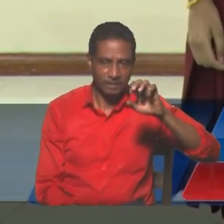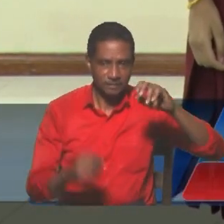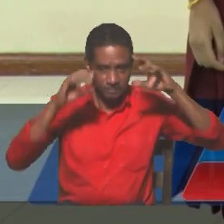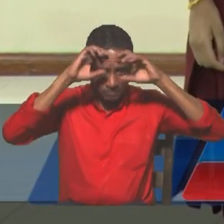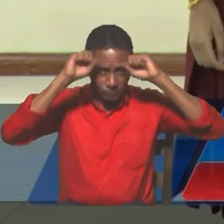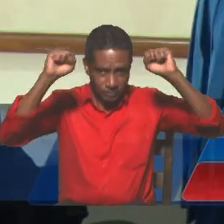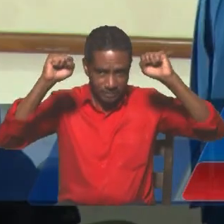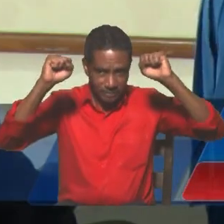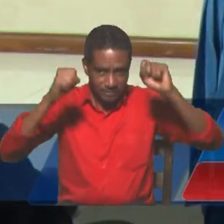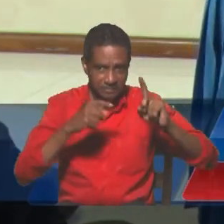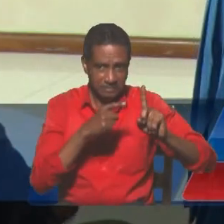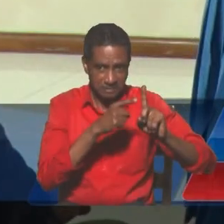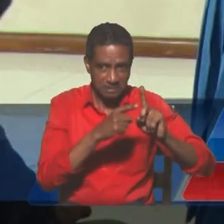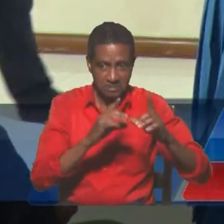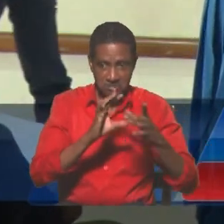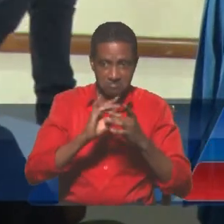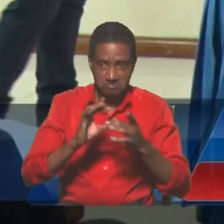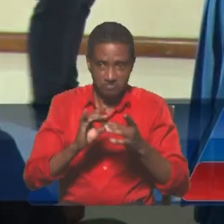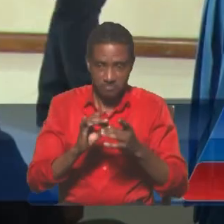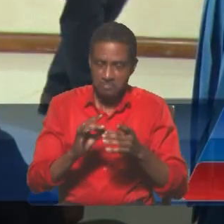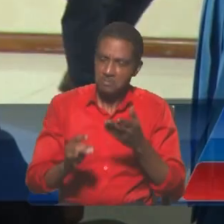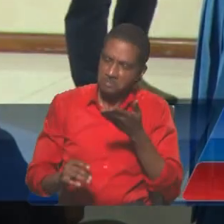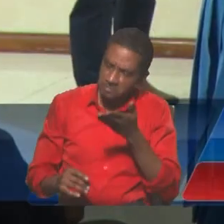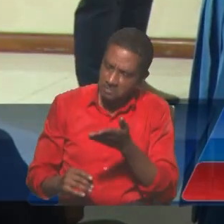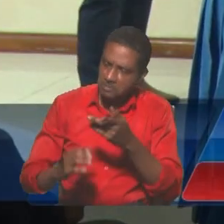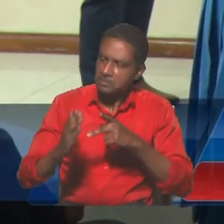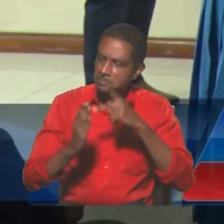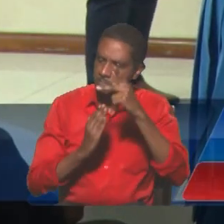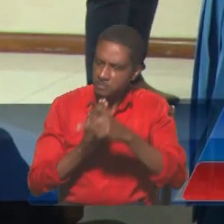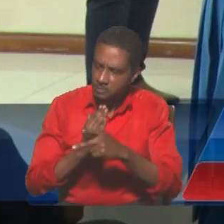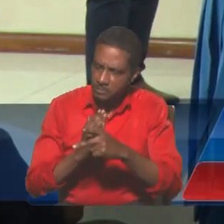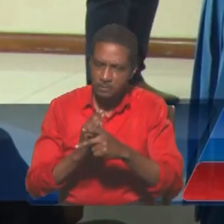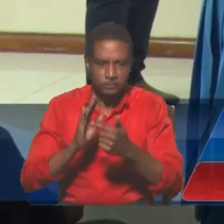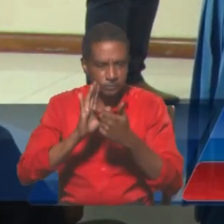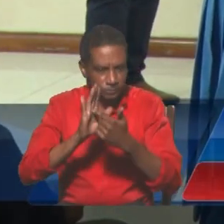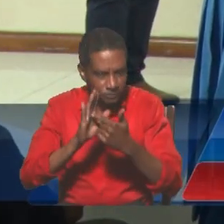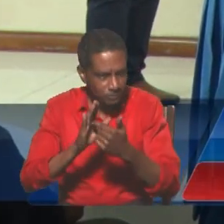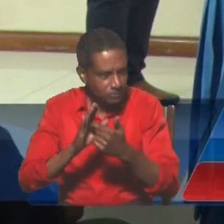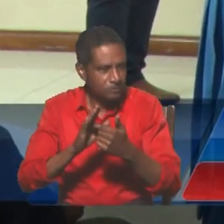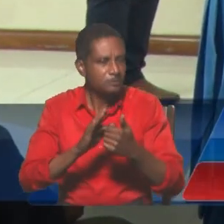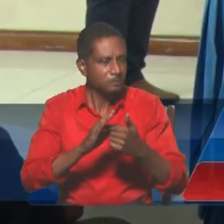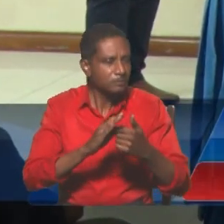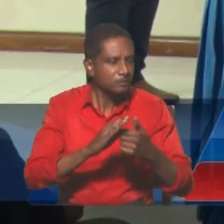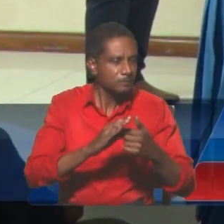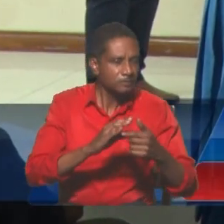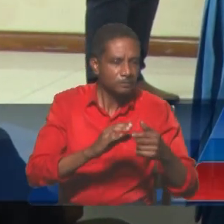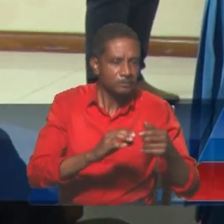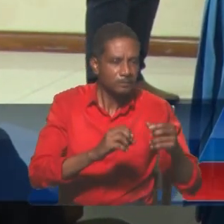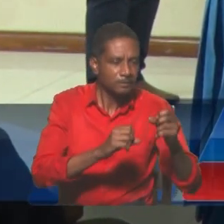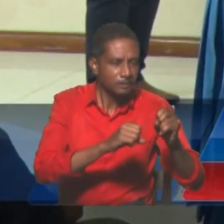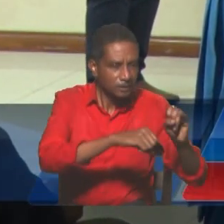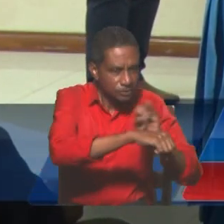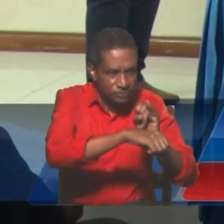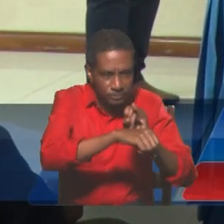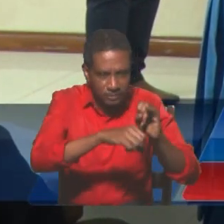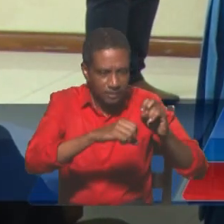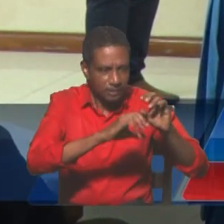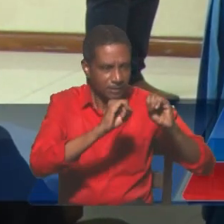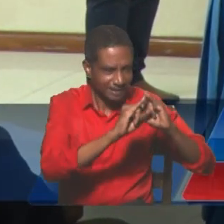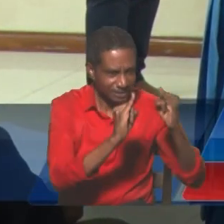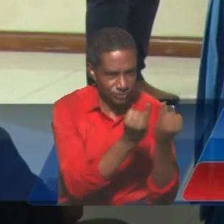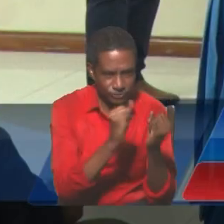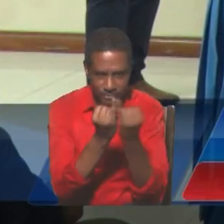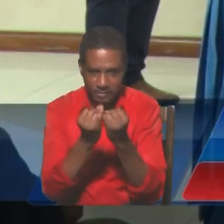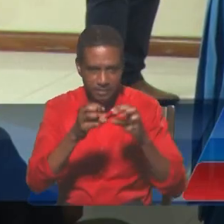Reen Maharaj, the project exemplifies the power of collaboration among institutions, ministries and communities,